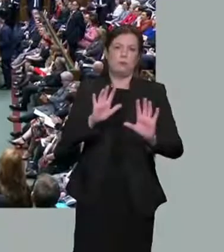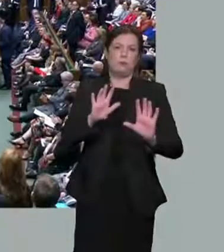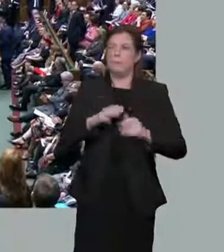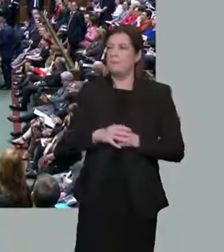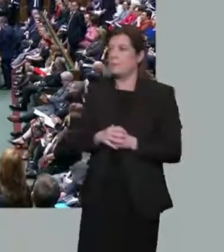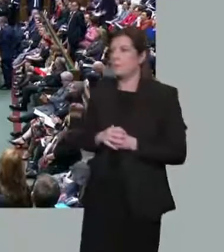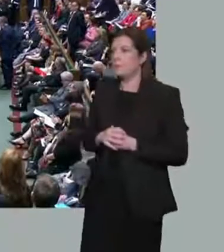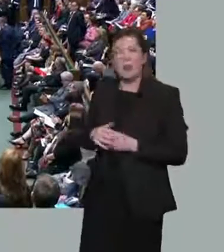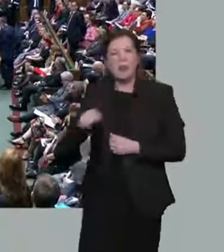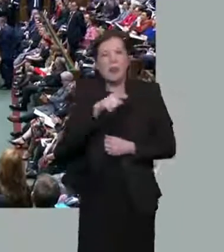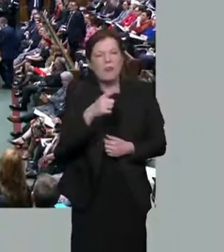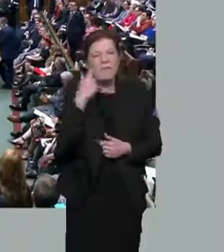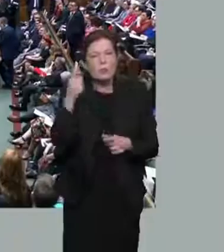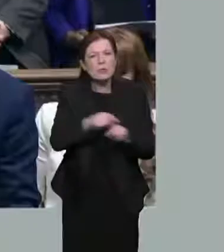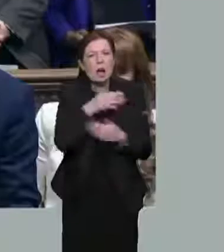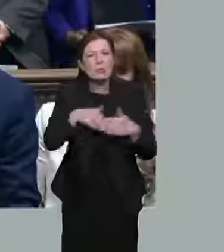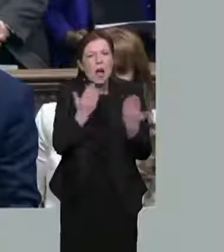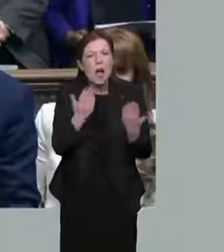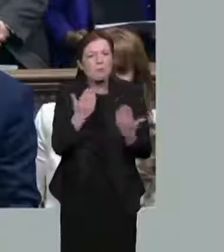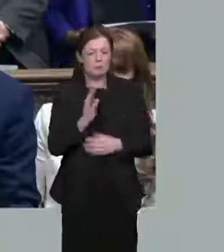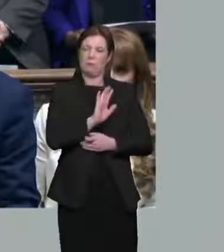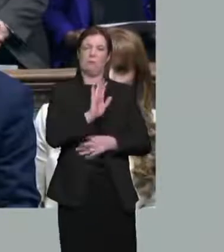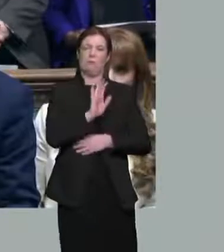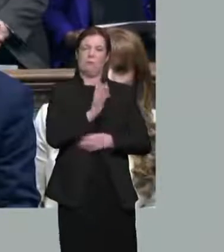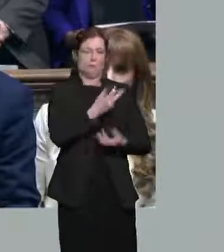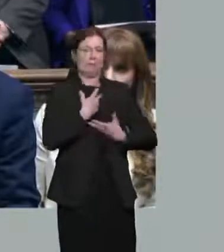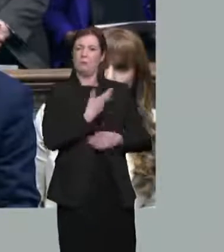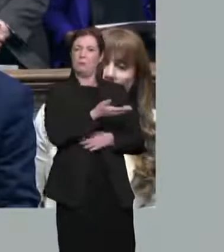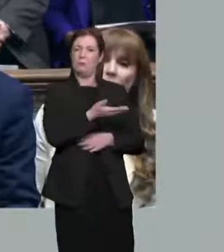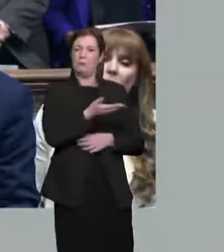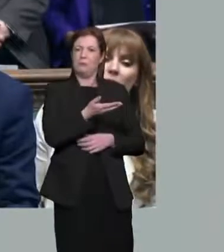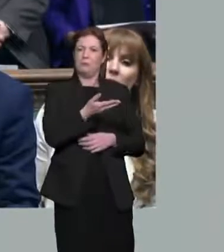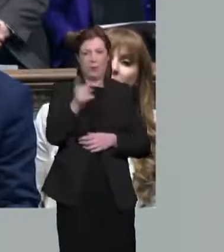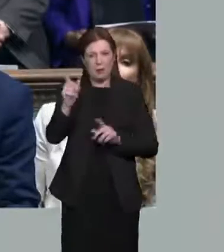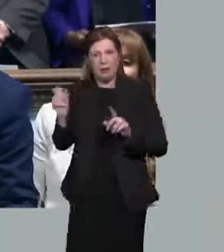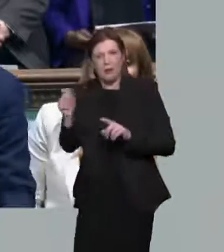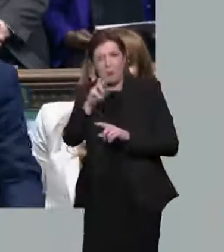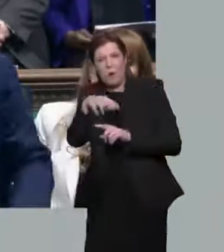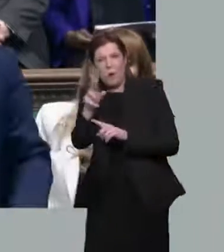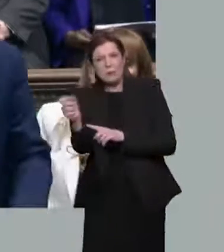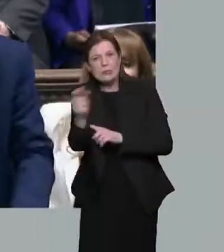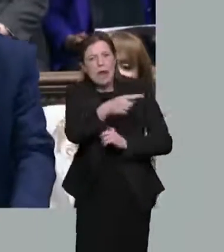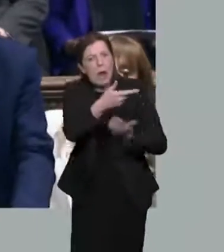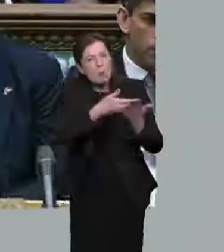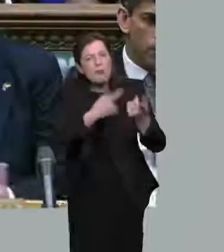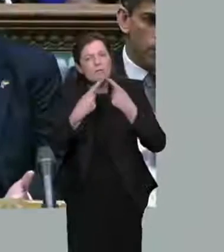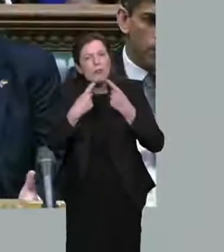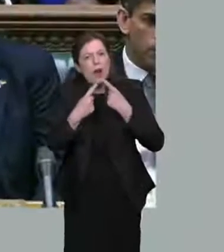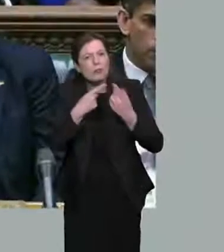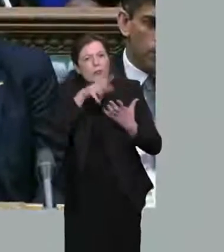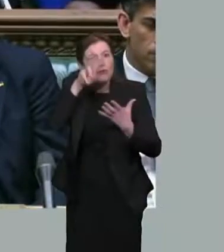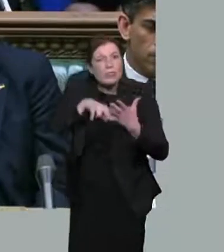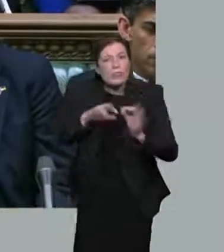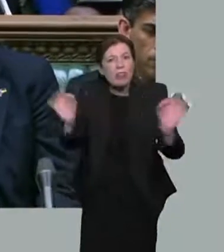Minister just said he knew about it on the day. Yeah. I take it from that answer the Prime Minister didn't read his WhatsApp briefing.